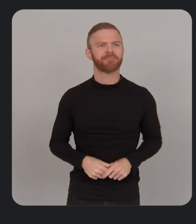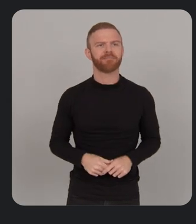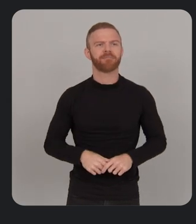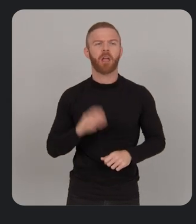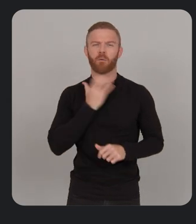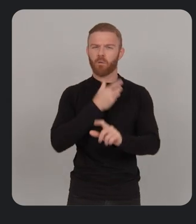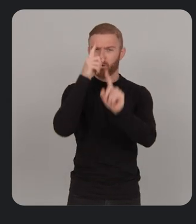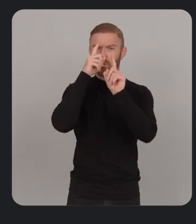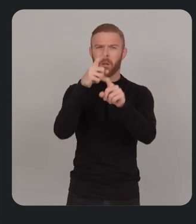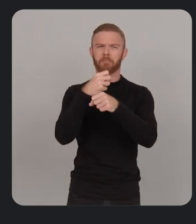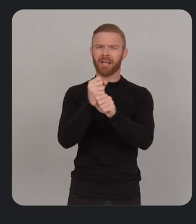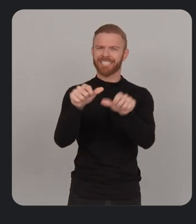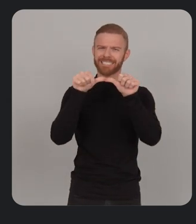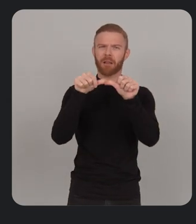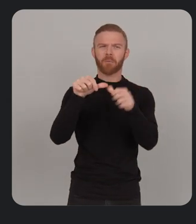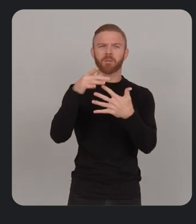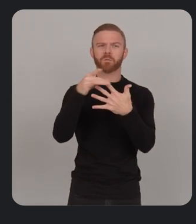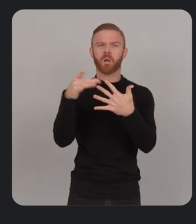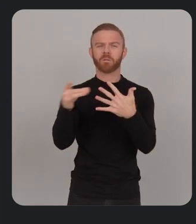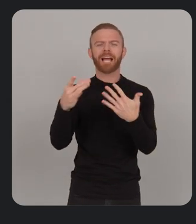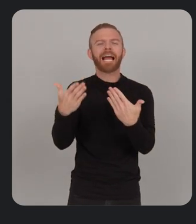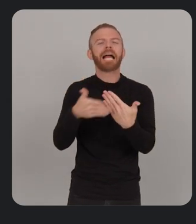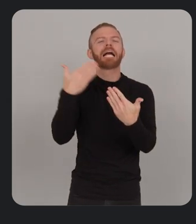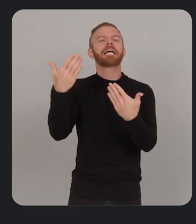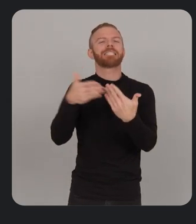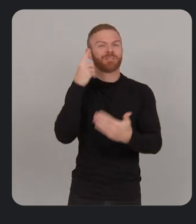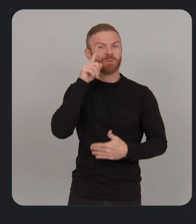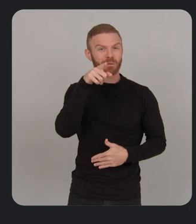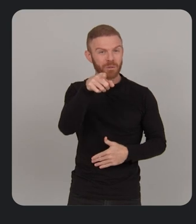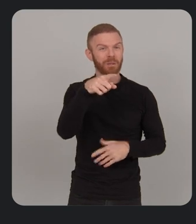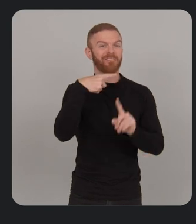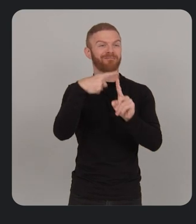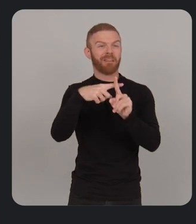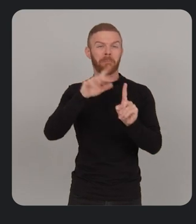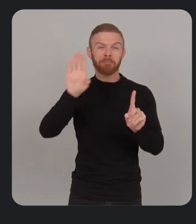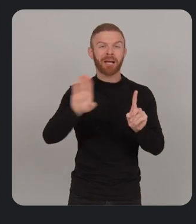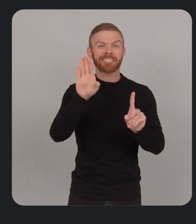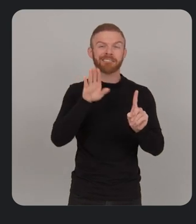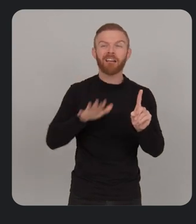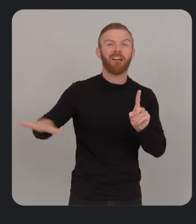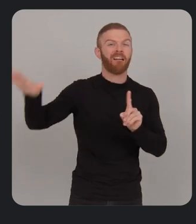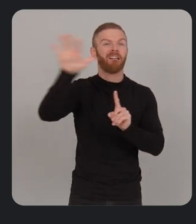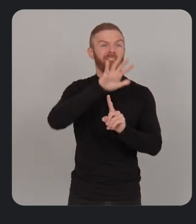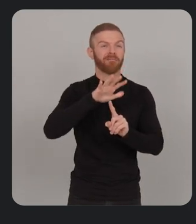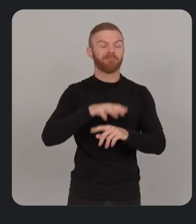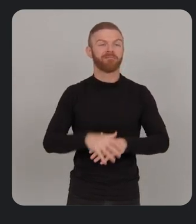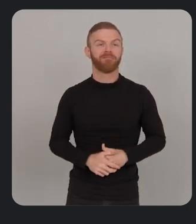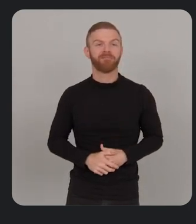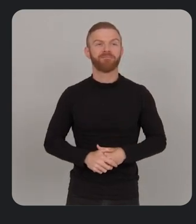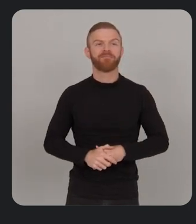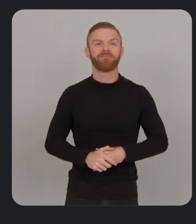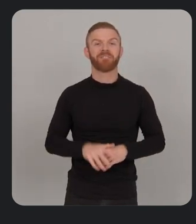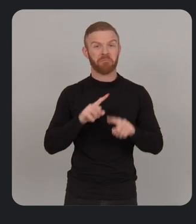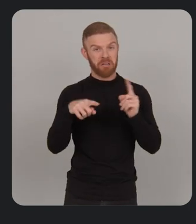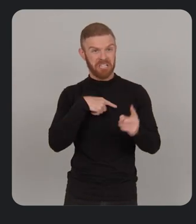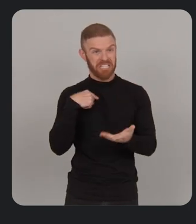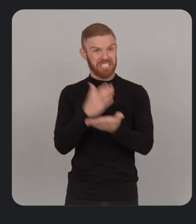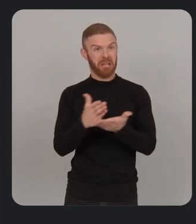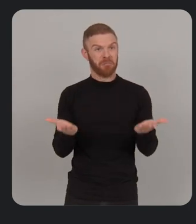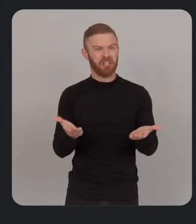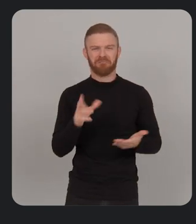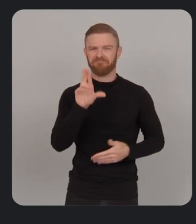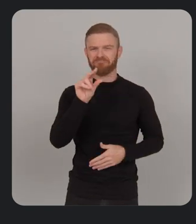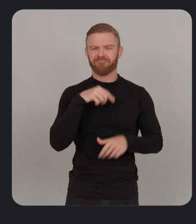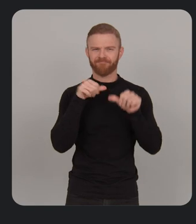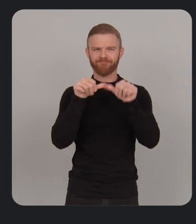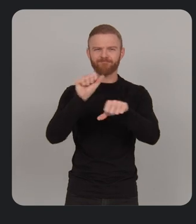our goal to make the sustainable choice the easier choice for you and billions of others but we are not stopping there we are